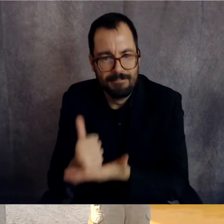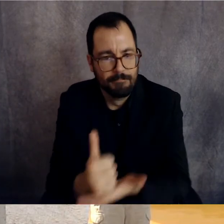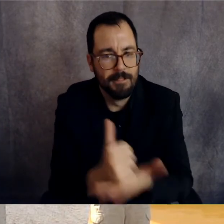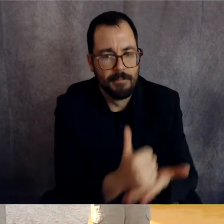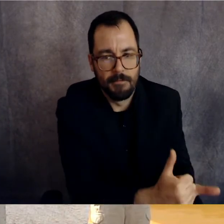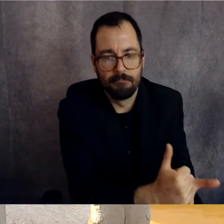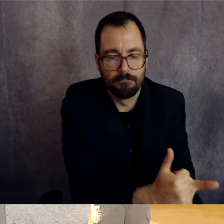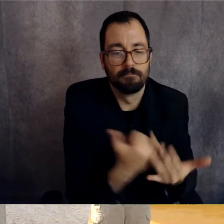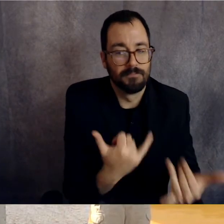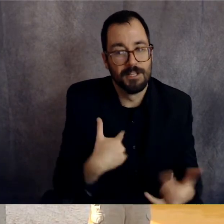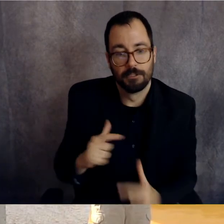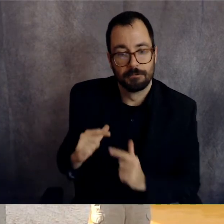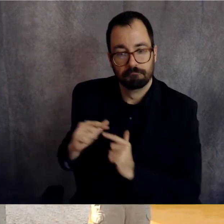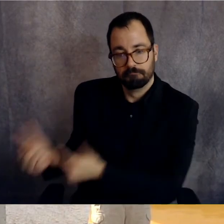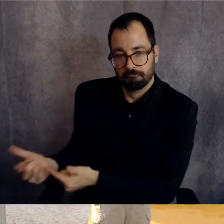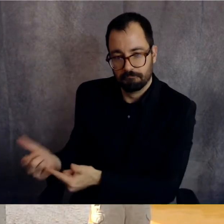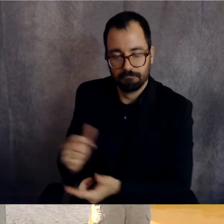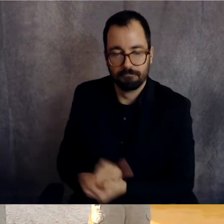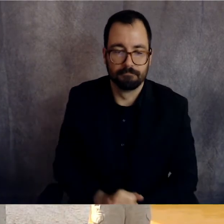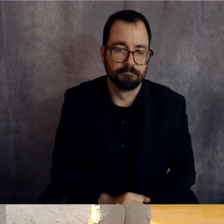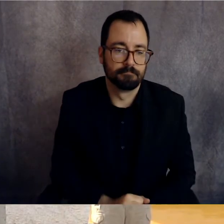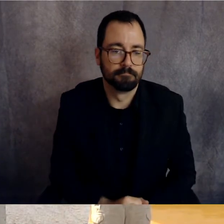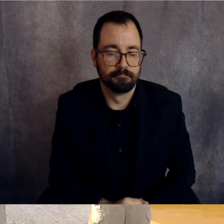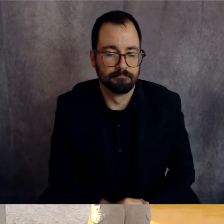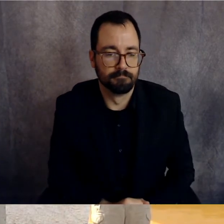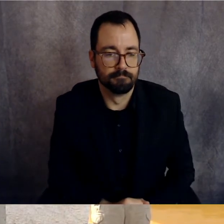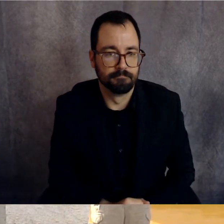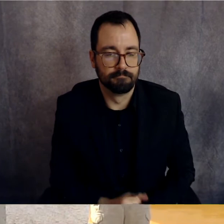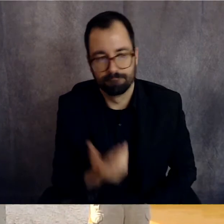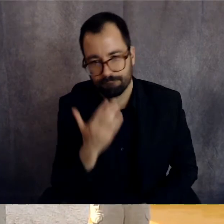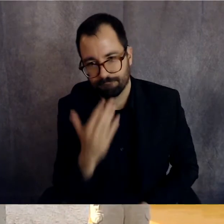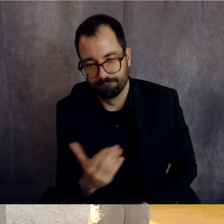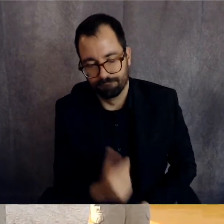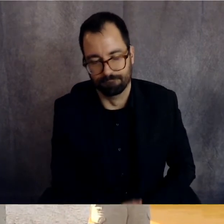over to Jerome Smith, Chief of Civic Engagement. Thank you.